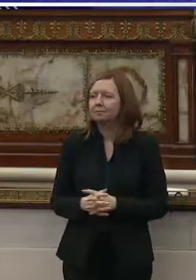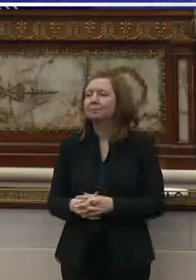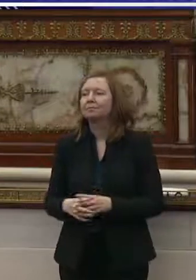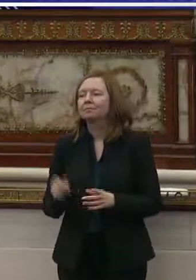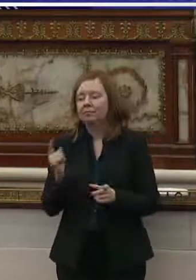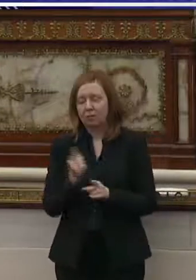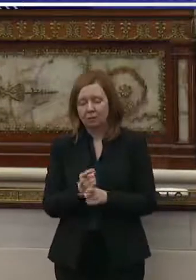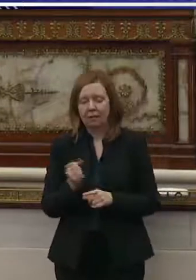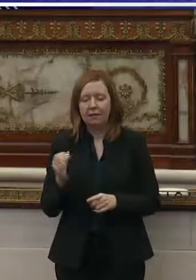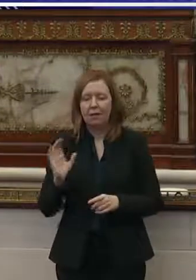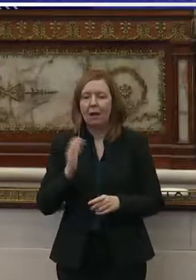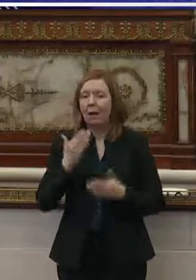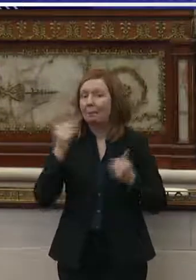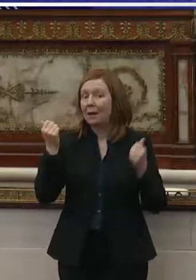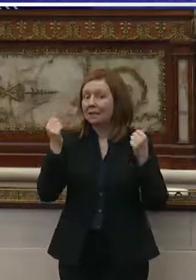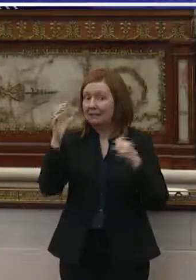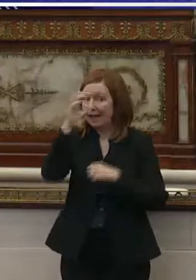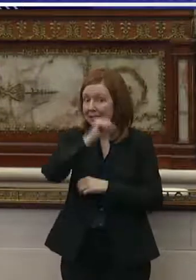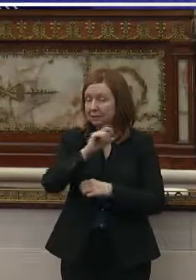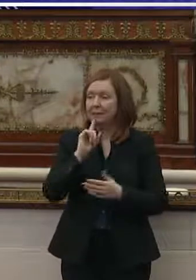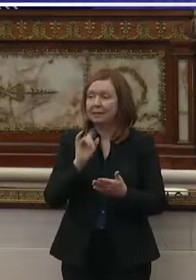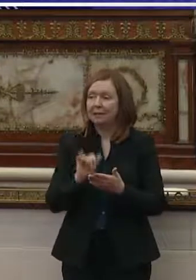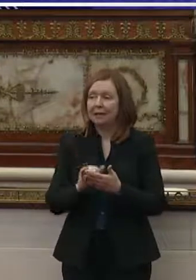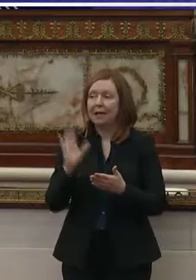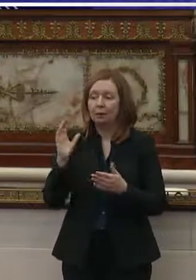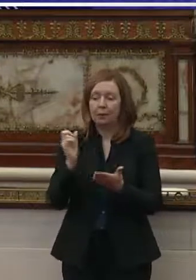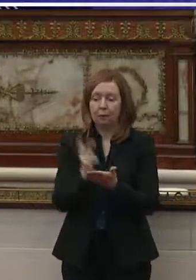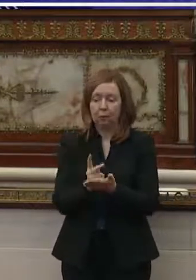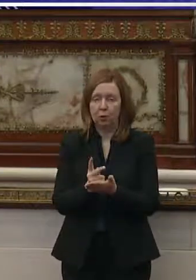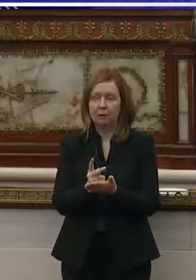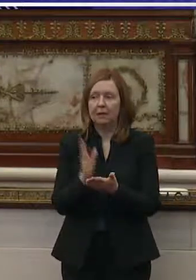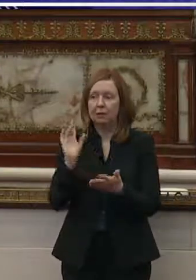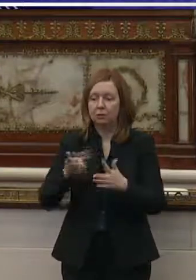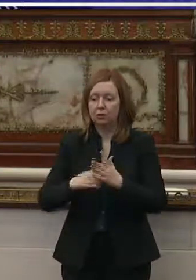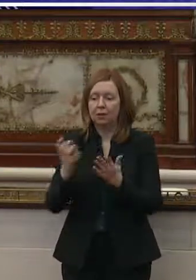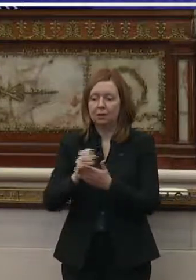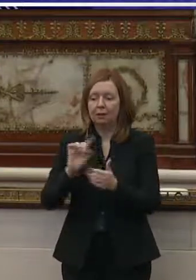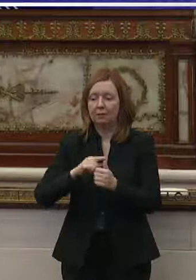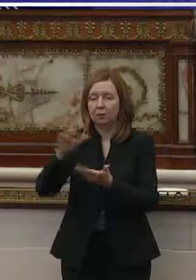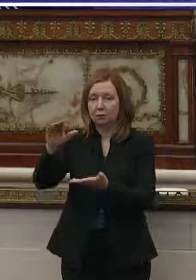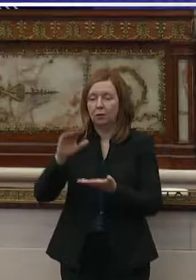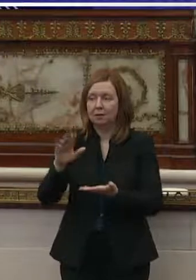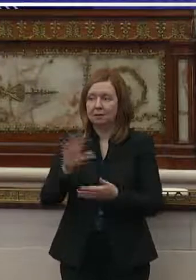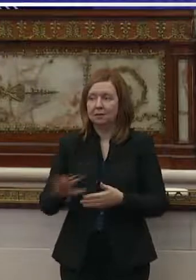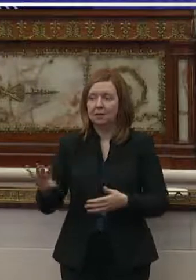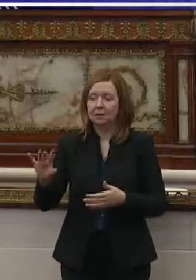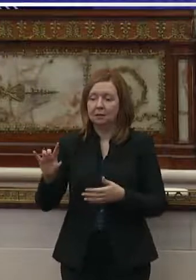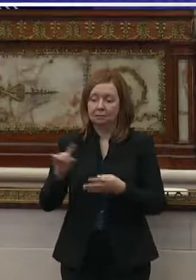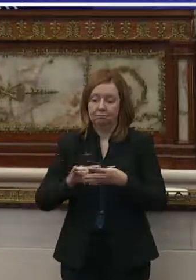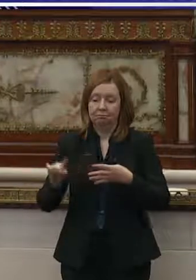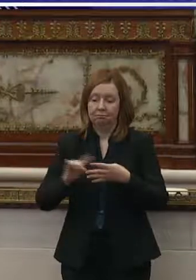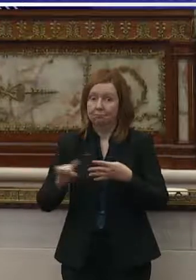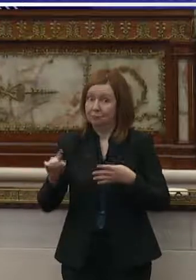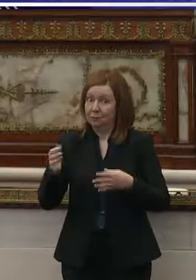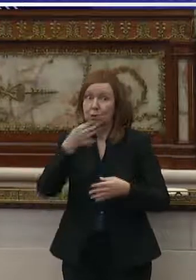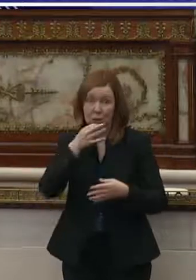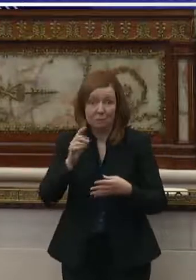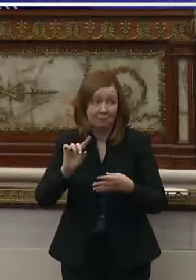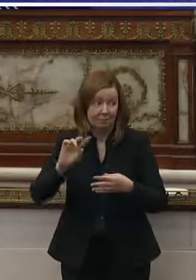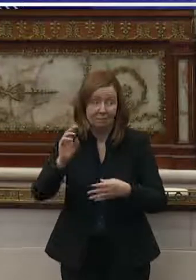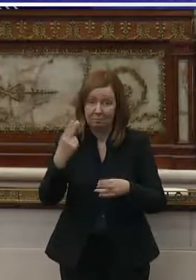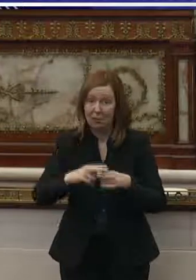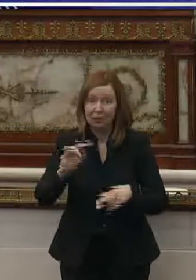so our best estimate is that it will be approved and we'll start to get the first doses right around the 1st of March. So that's coming up pretty